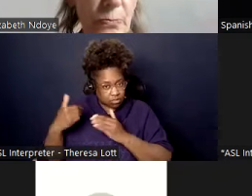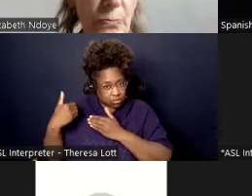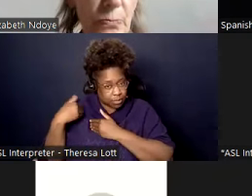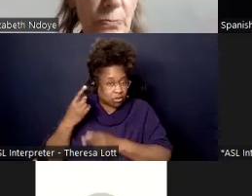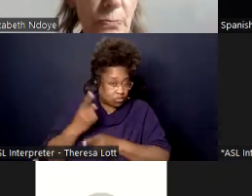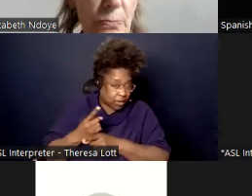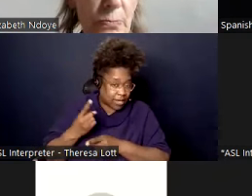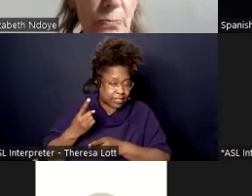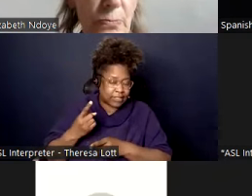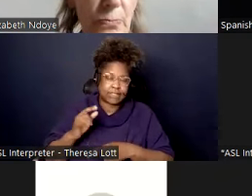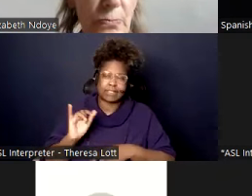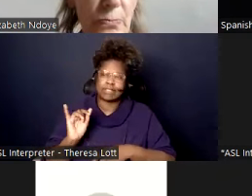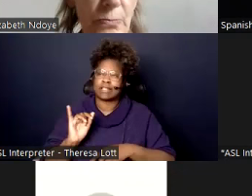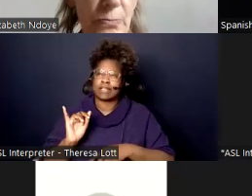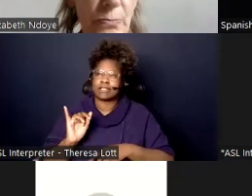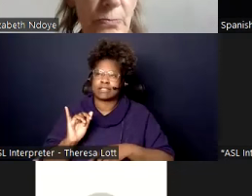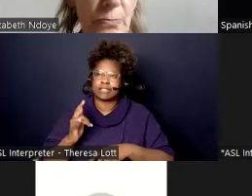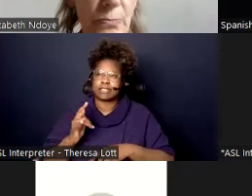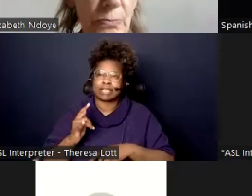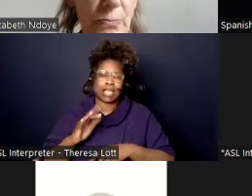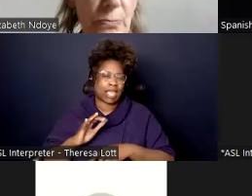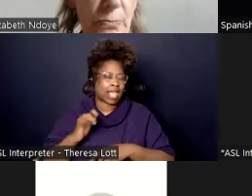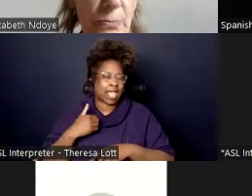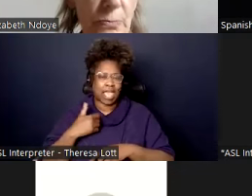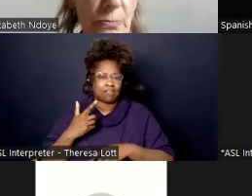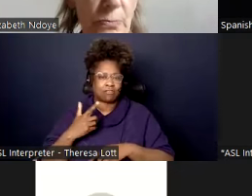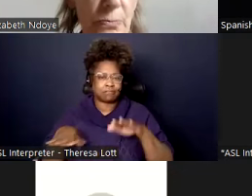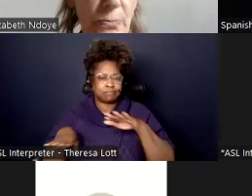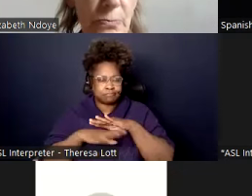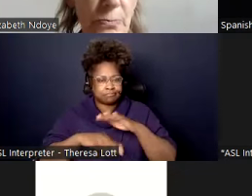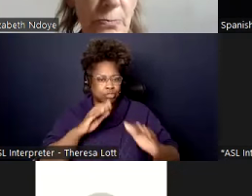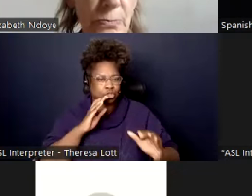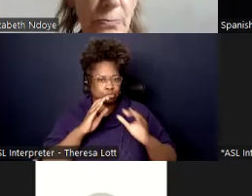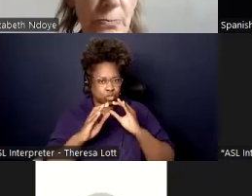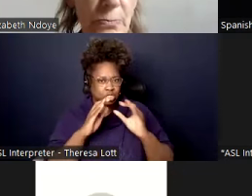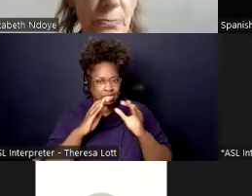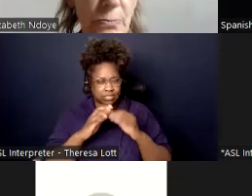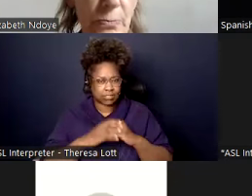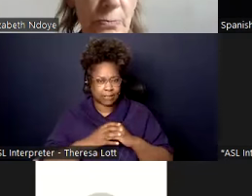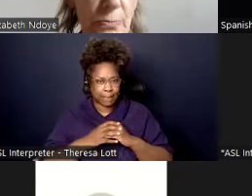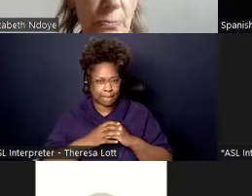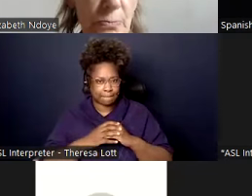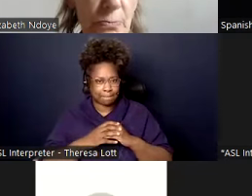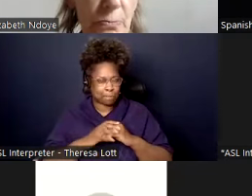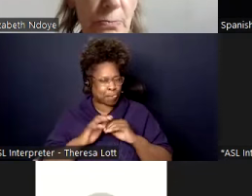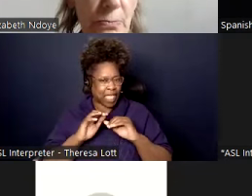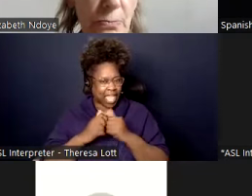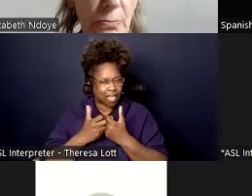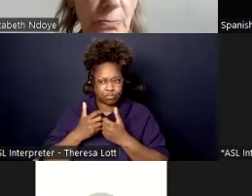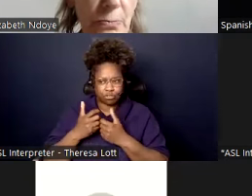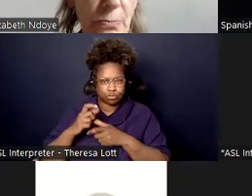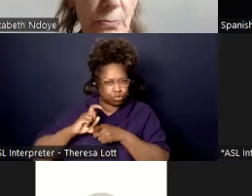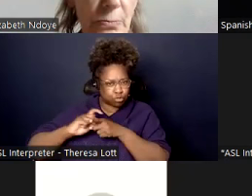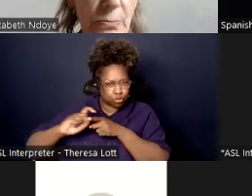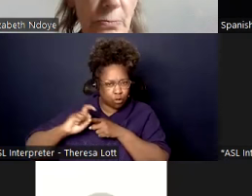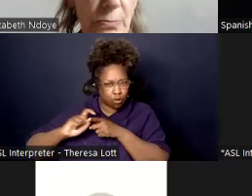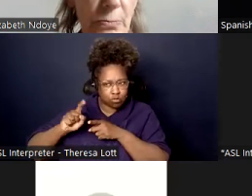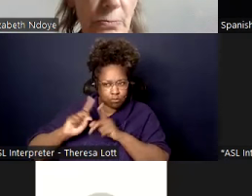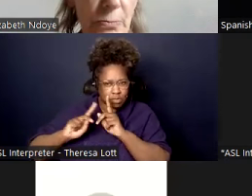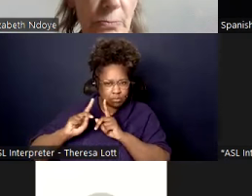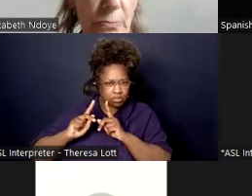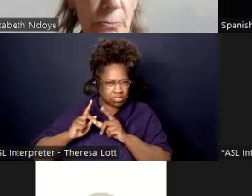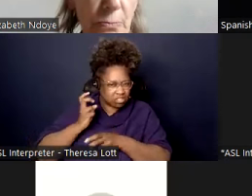of like baseline communication, and then what are the trees that you use to sort of like reach those people who are not generally